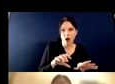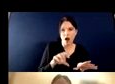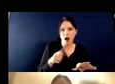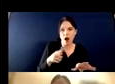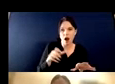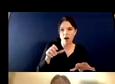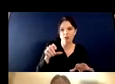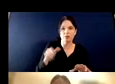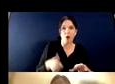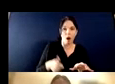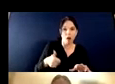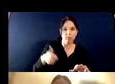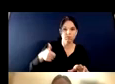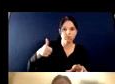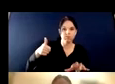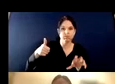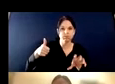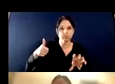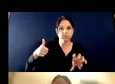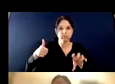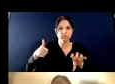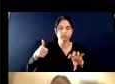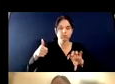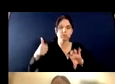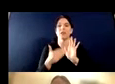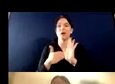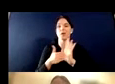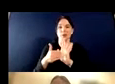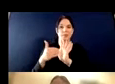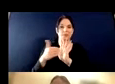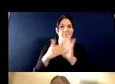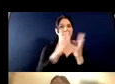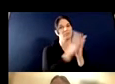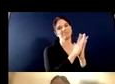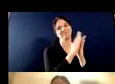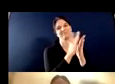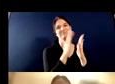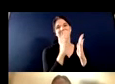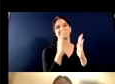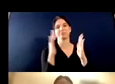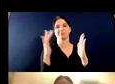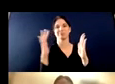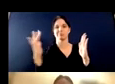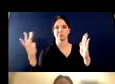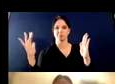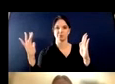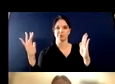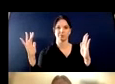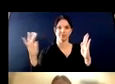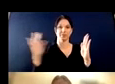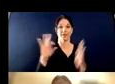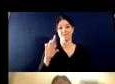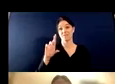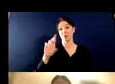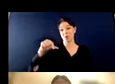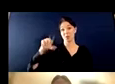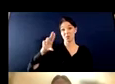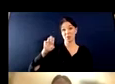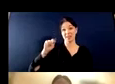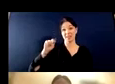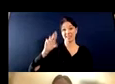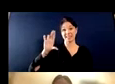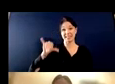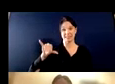demonstrates their ability to hear it is repeated across the frequency range. What is frequency? Frequency is another